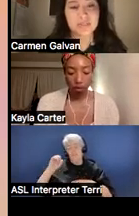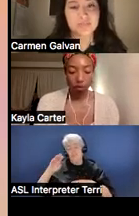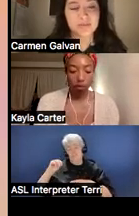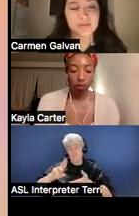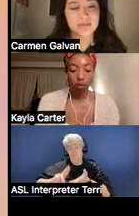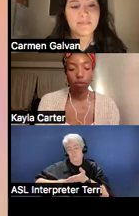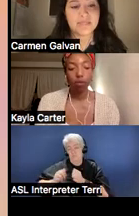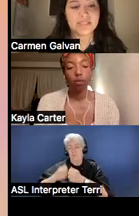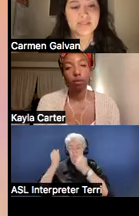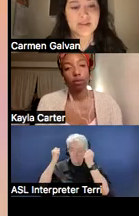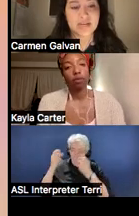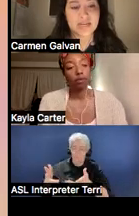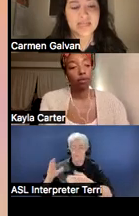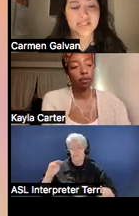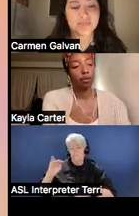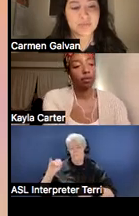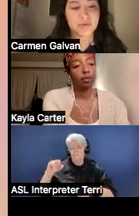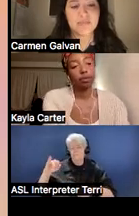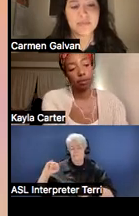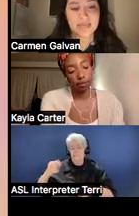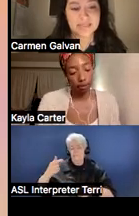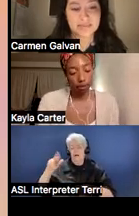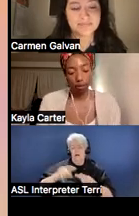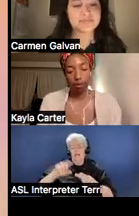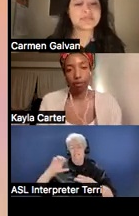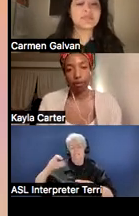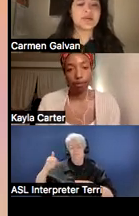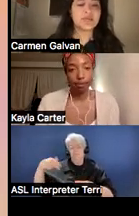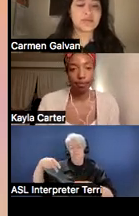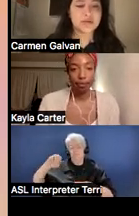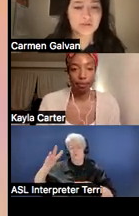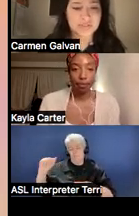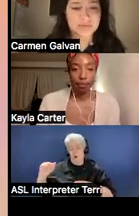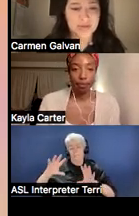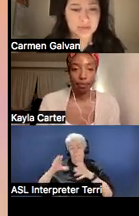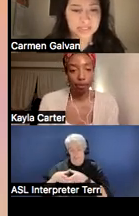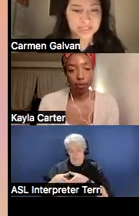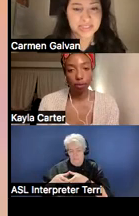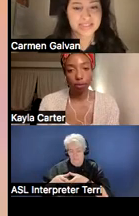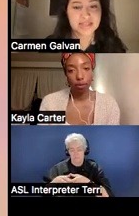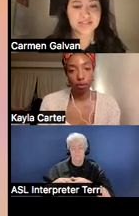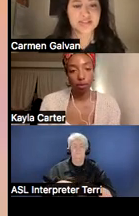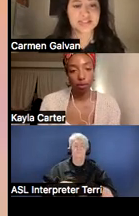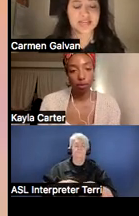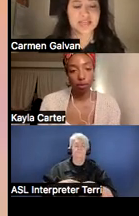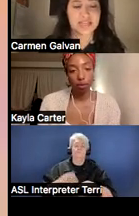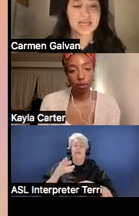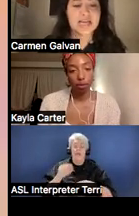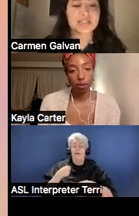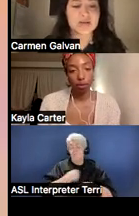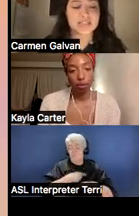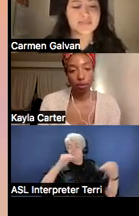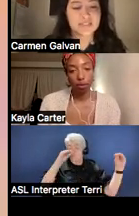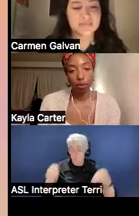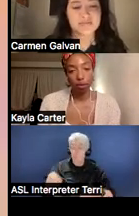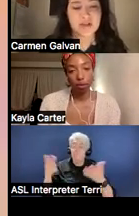with multiple Mississauga and Chippewa bands. We would also acknowledge that as settlers on this land,